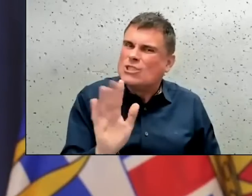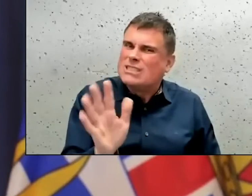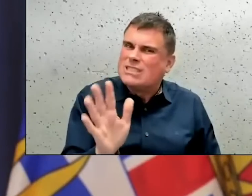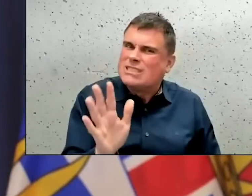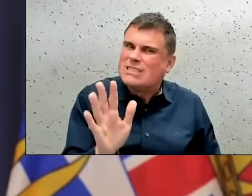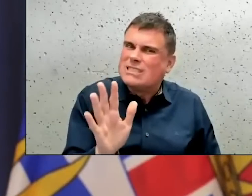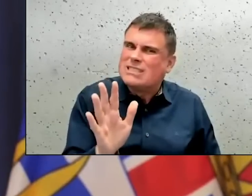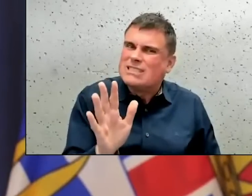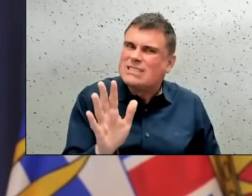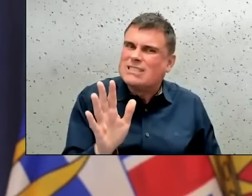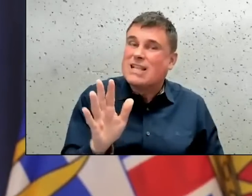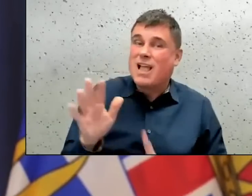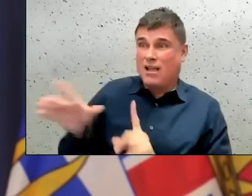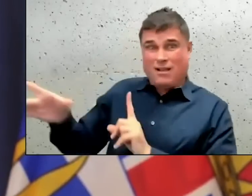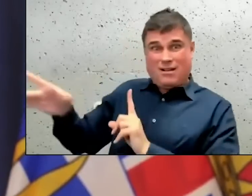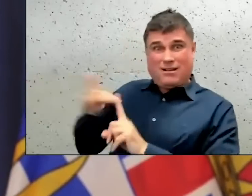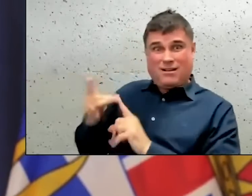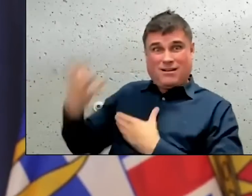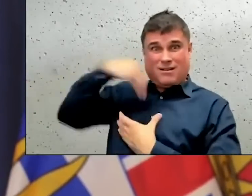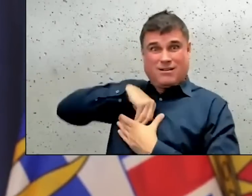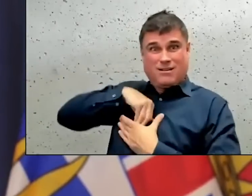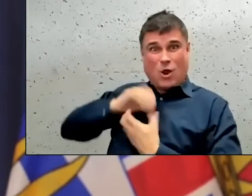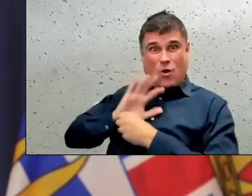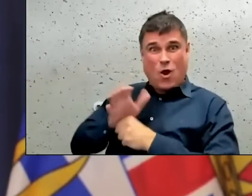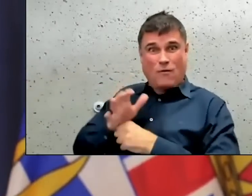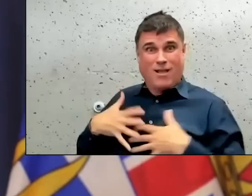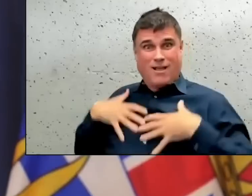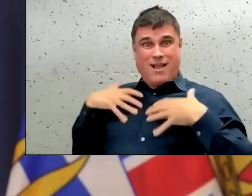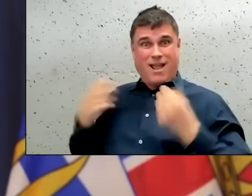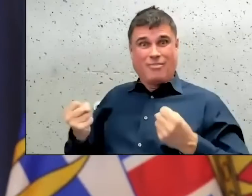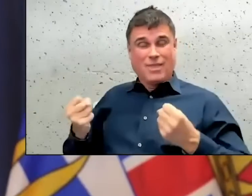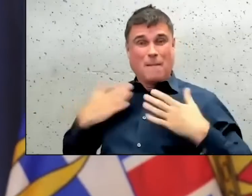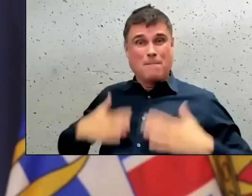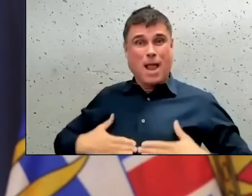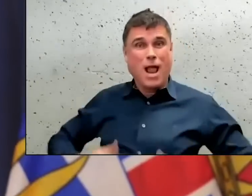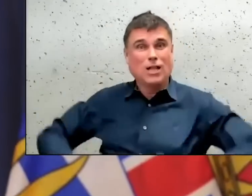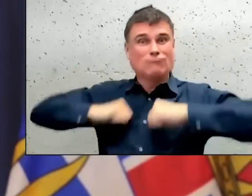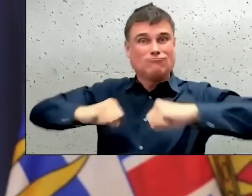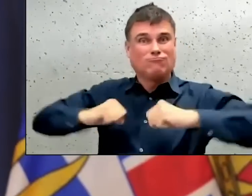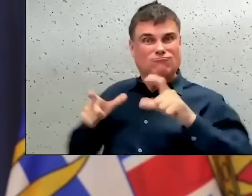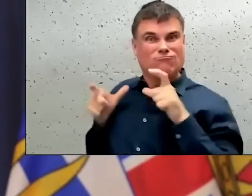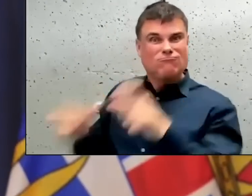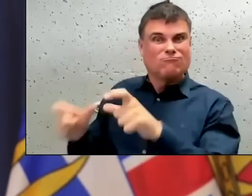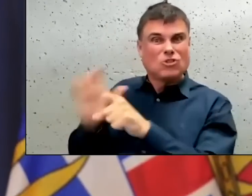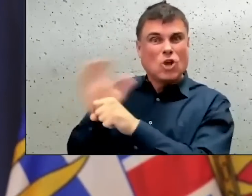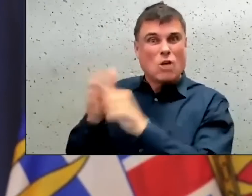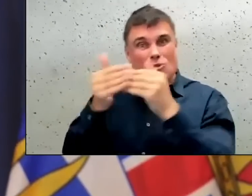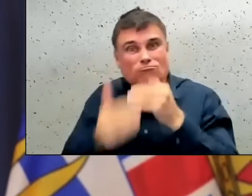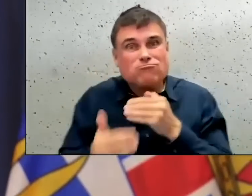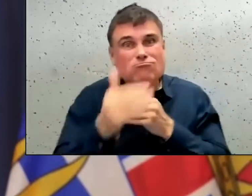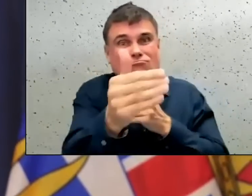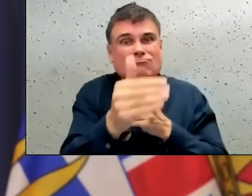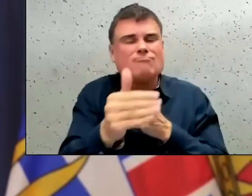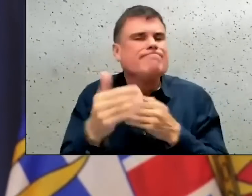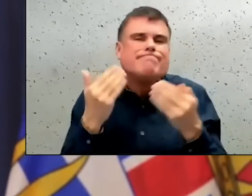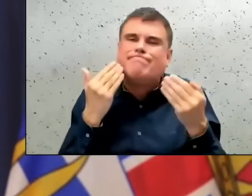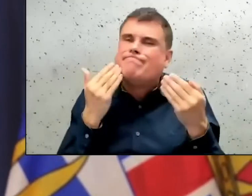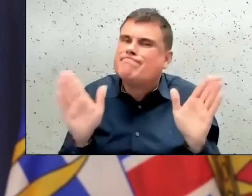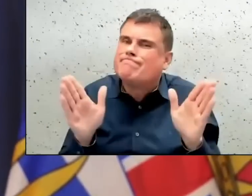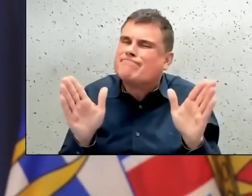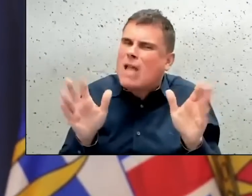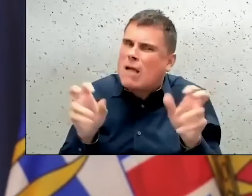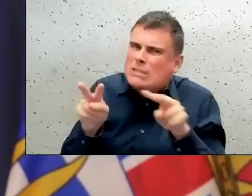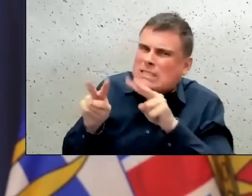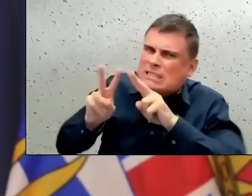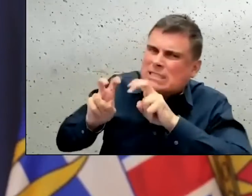no good way to measure that strength and durability over time. Yes, we do absolutely recognize